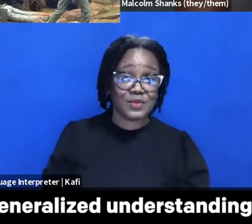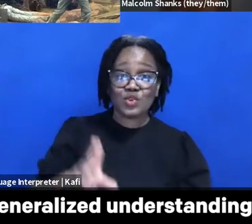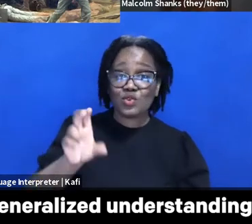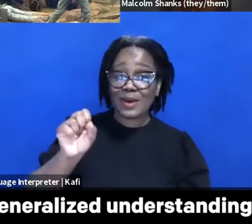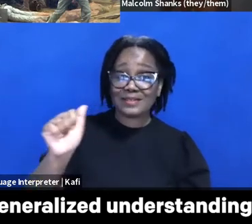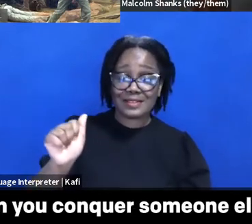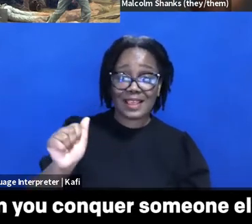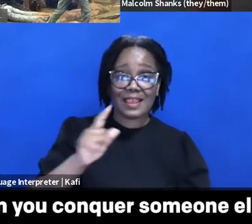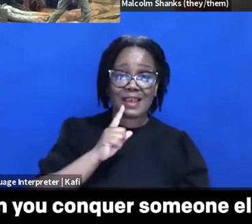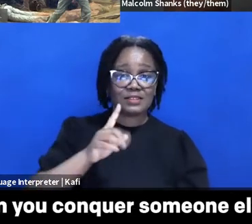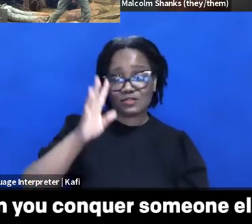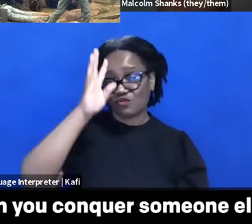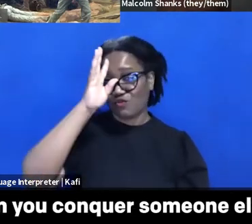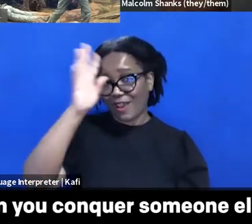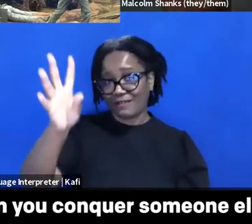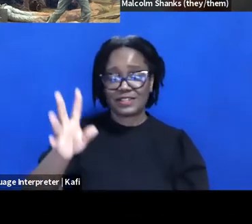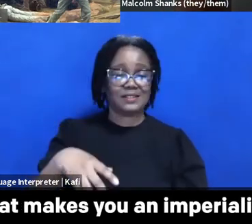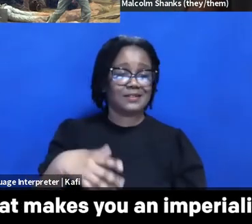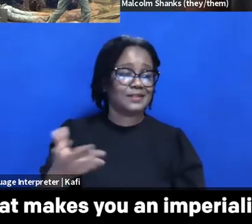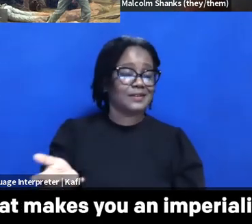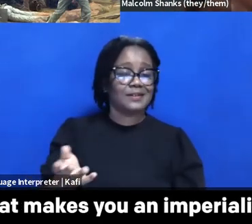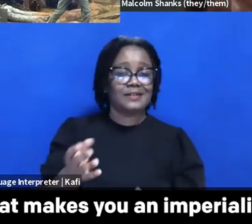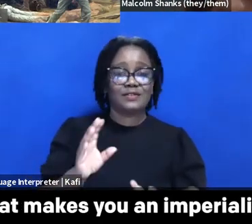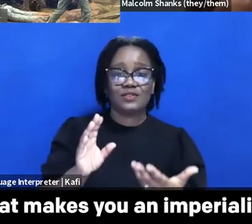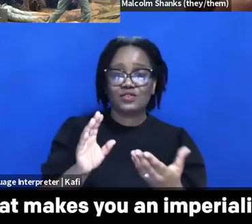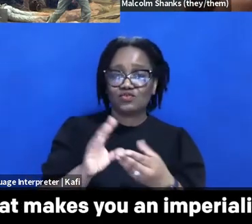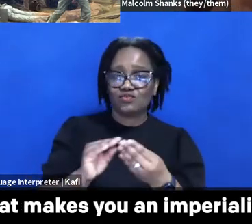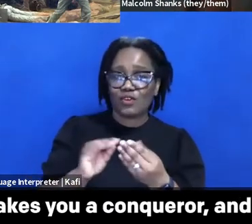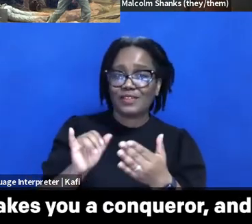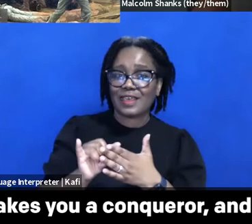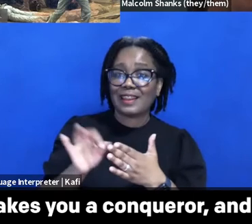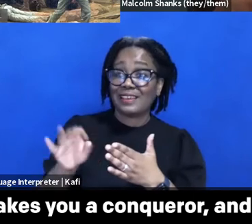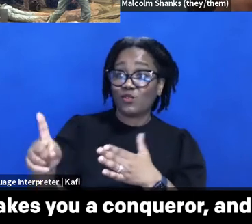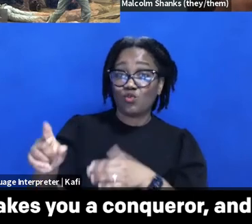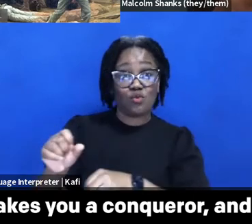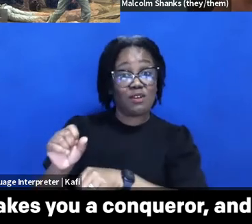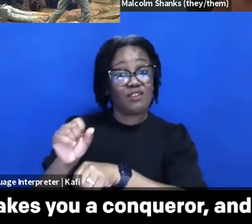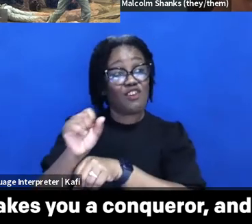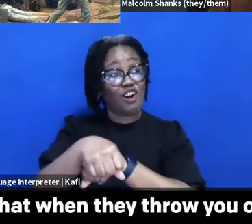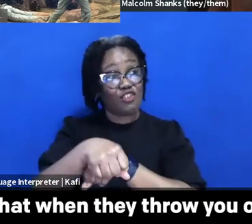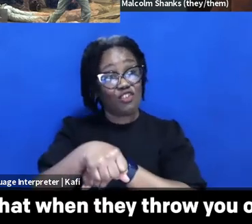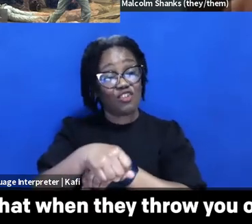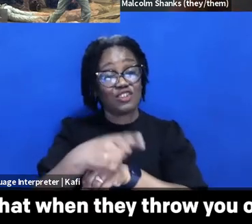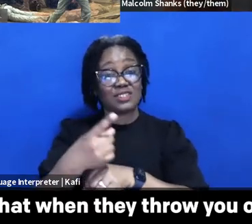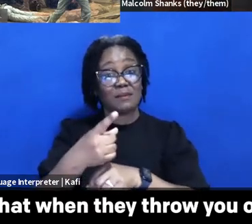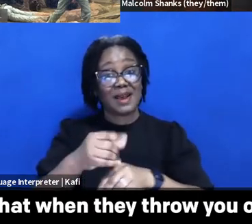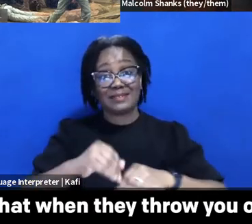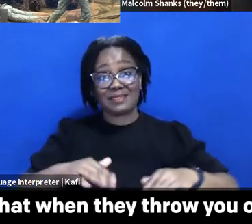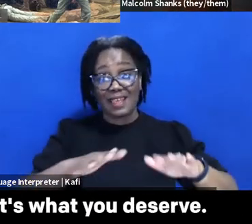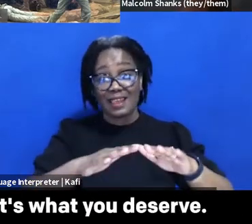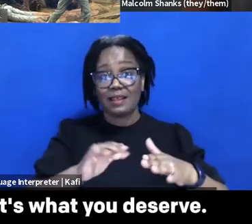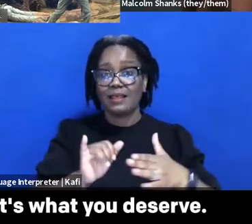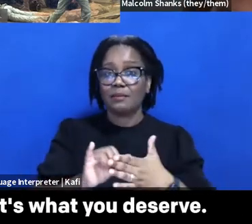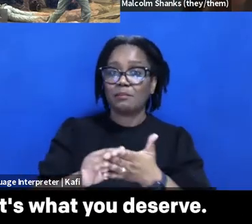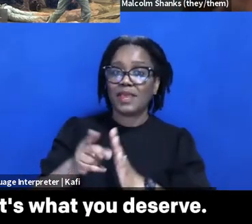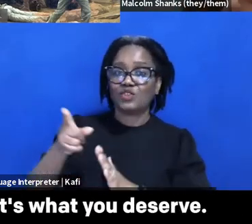generalized understanding that when you conquer someone else's land, that makes you an imperialist, that makes you a conqueror, and it means that when they throw you out,